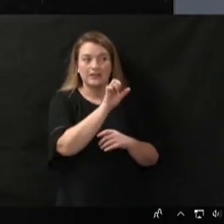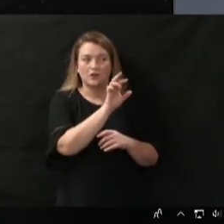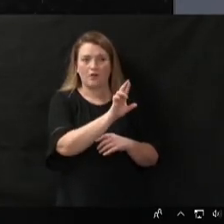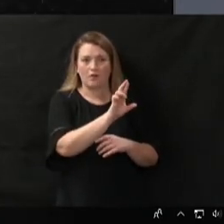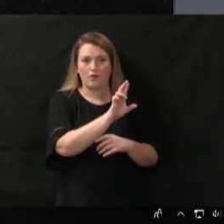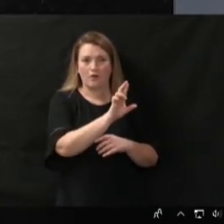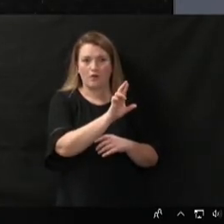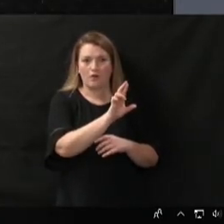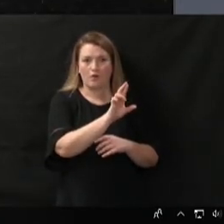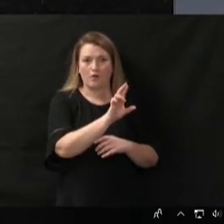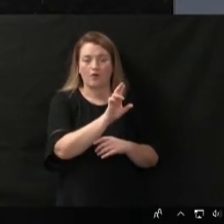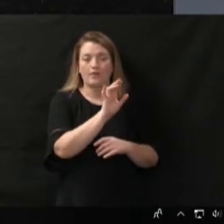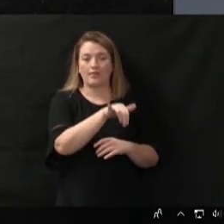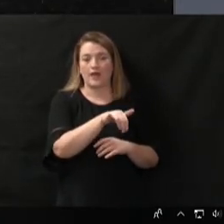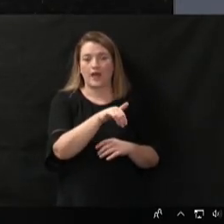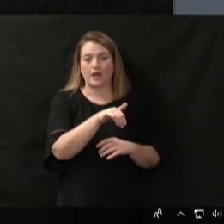common